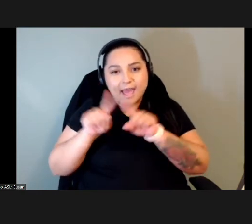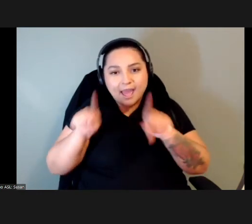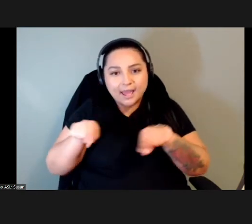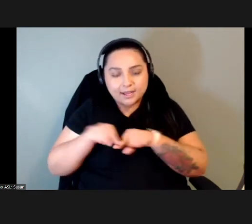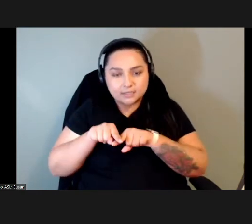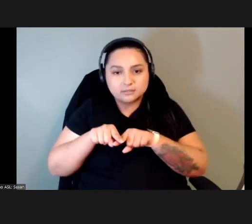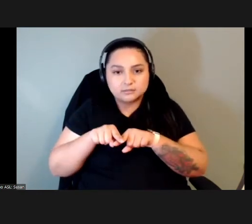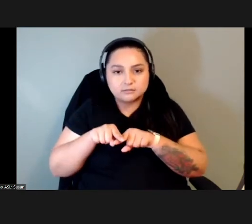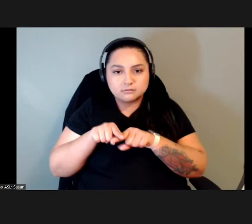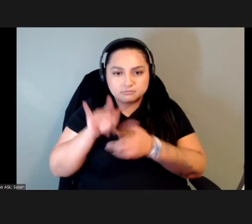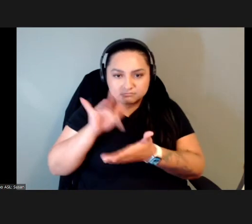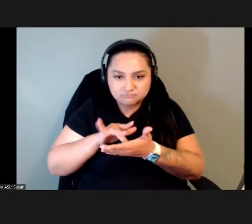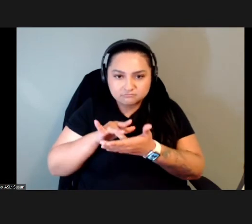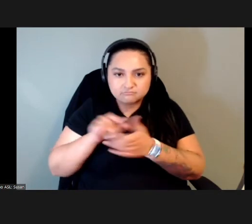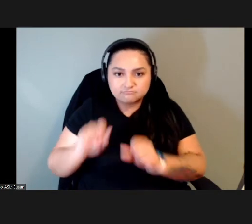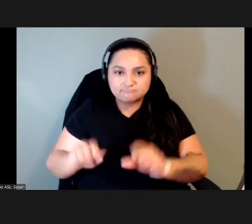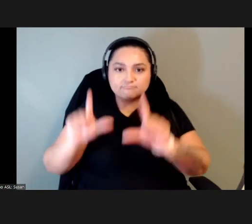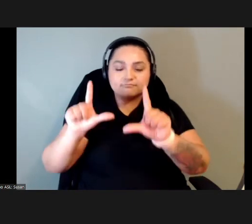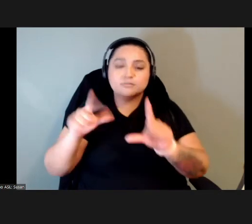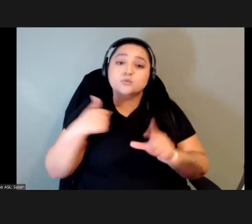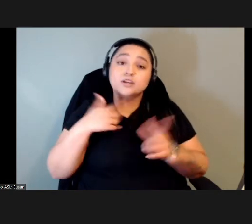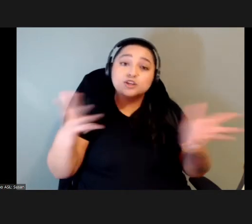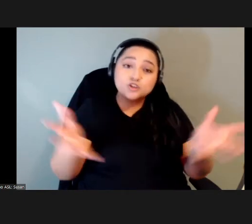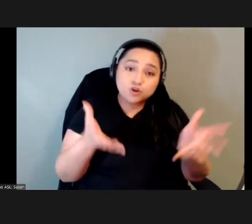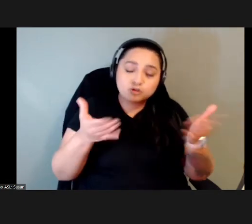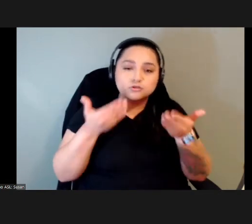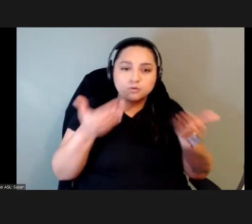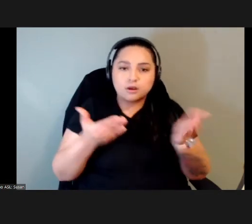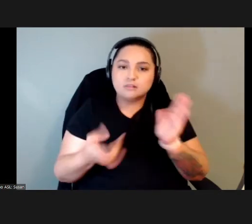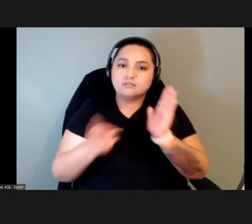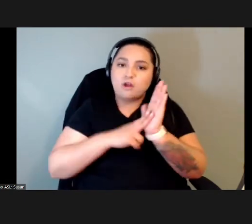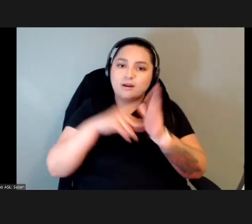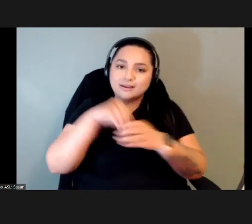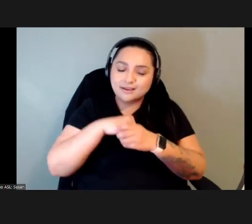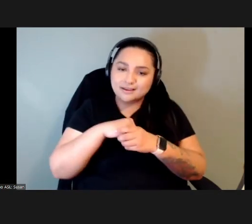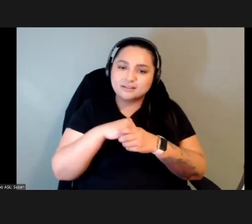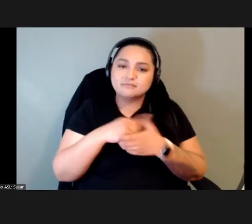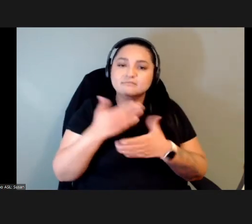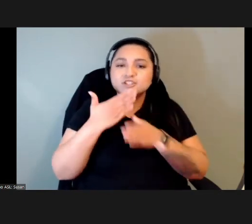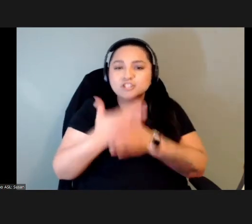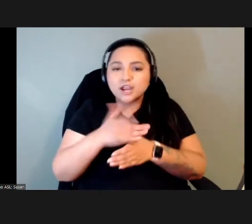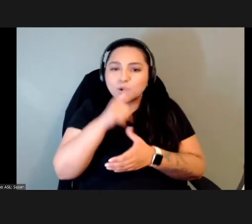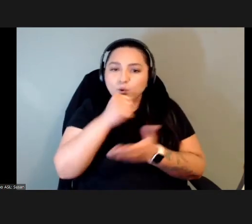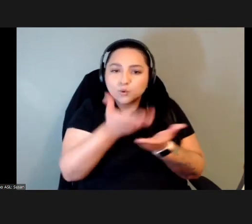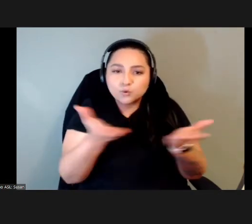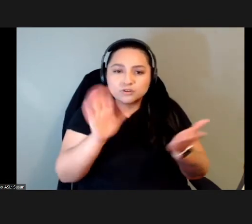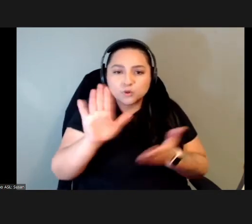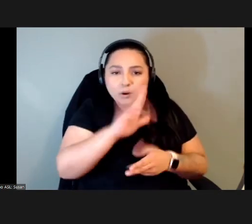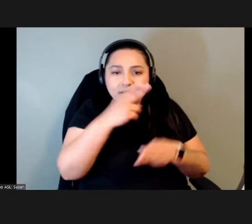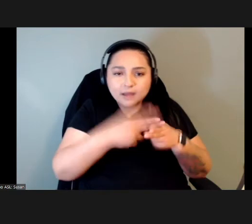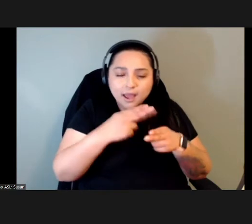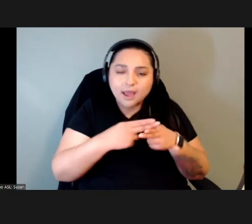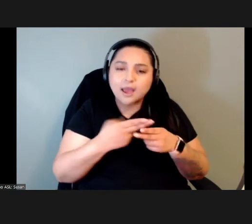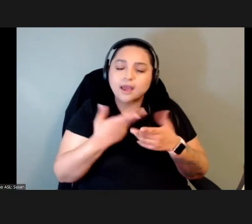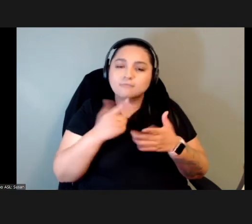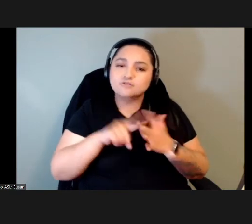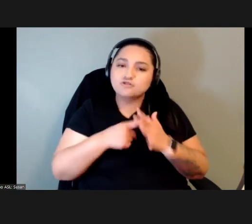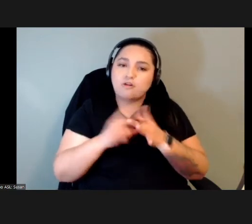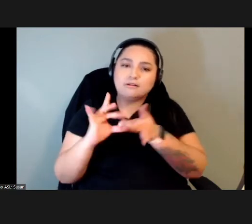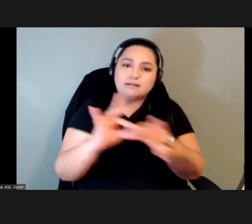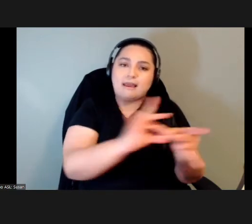in so that you can share your name and begin to connect with one another. It's important to us that you